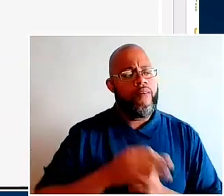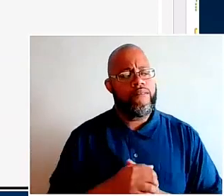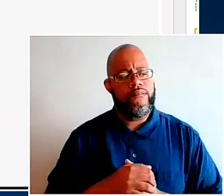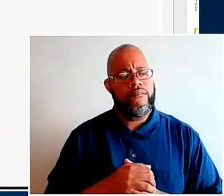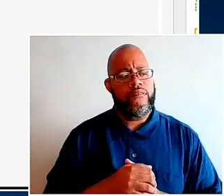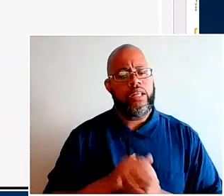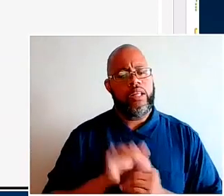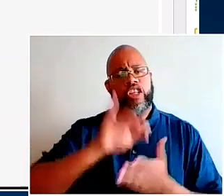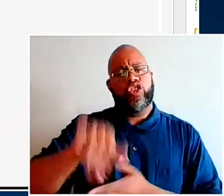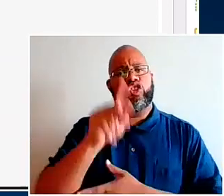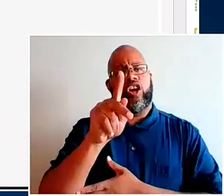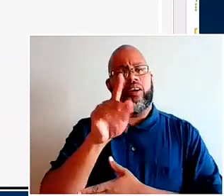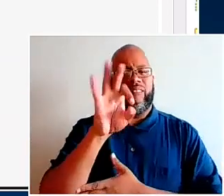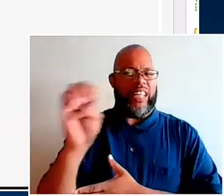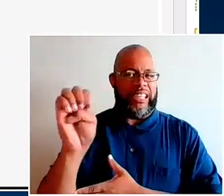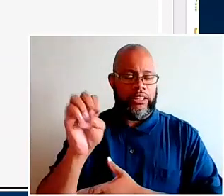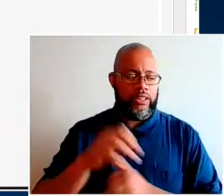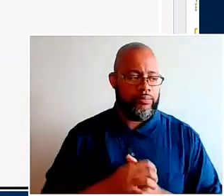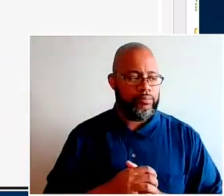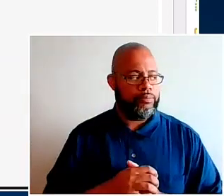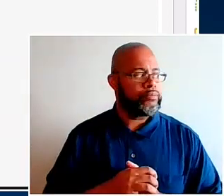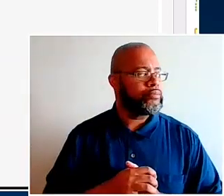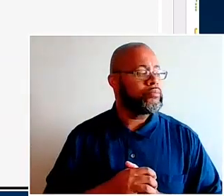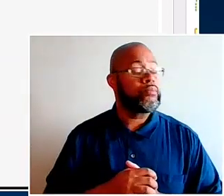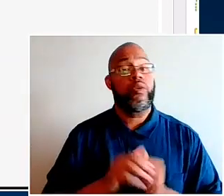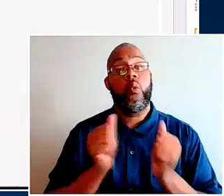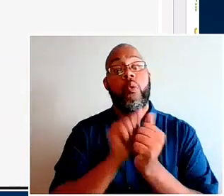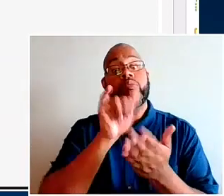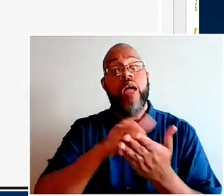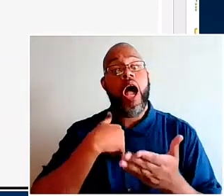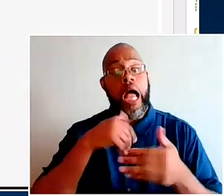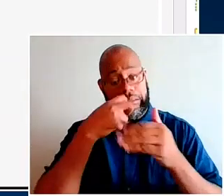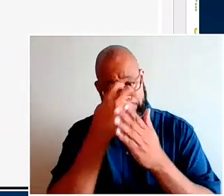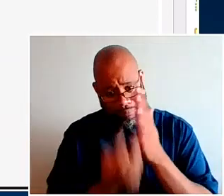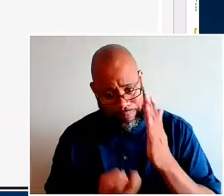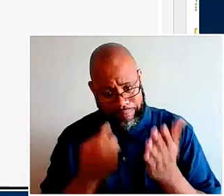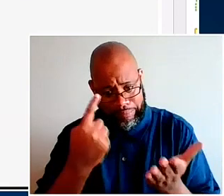junk fees. So with that, I'm going to go into